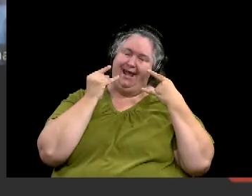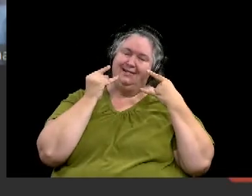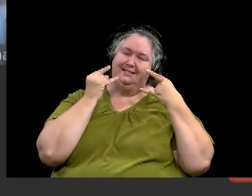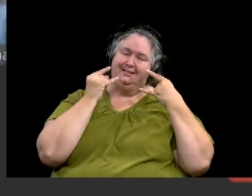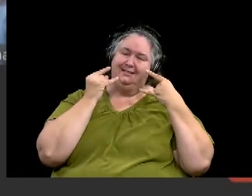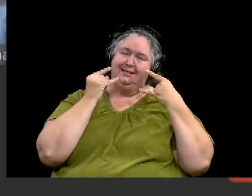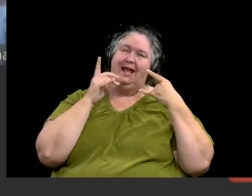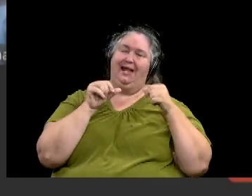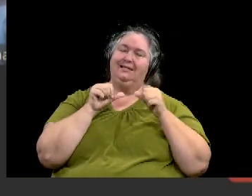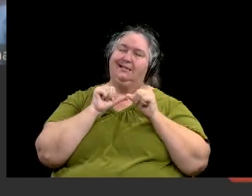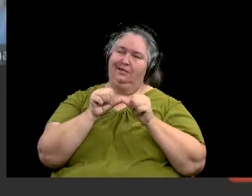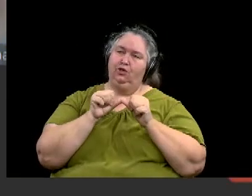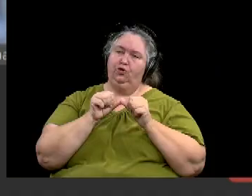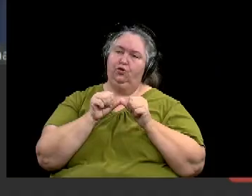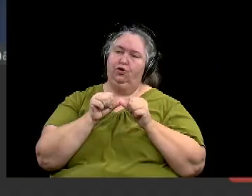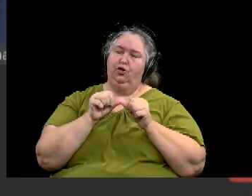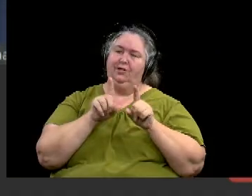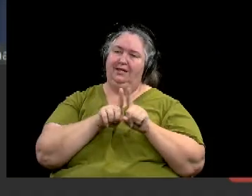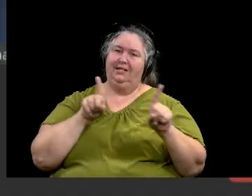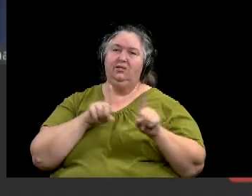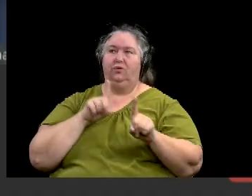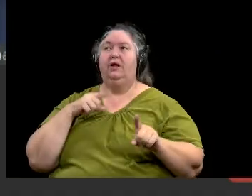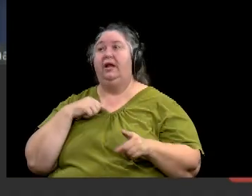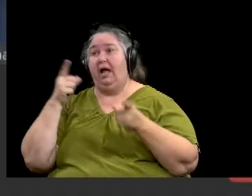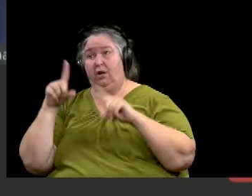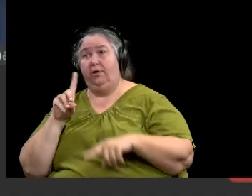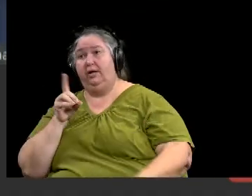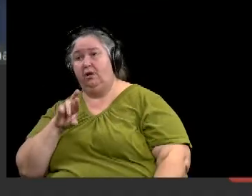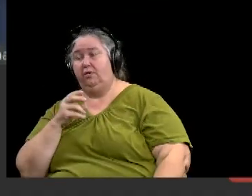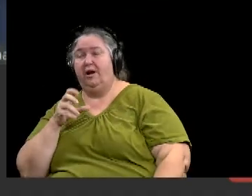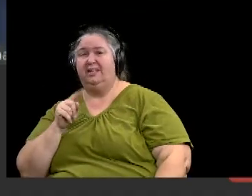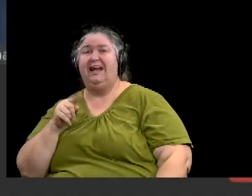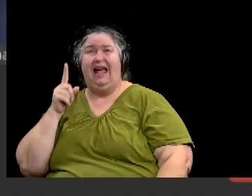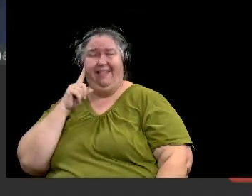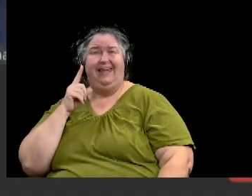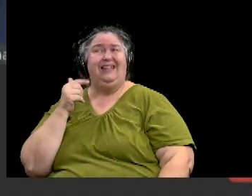Haskett, it's going to be months and months now. So.